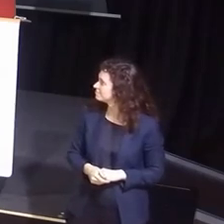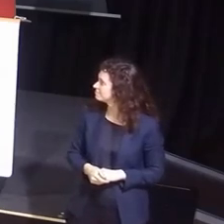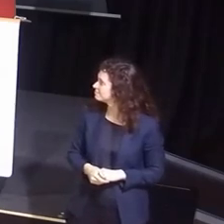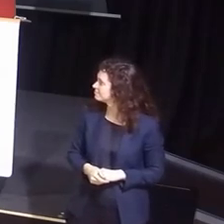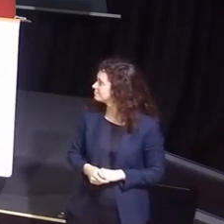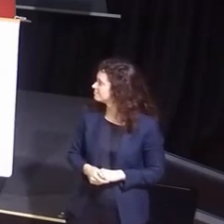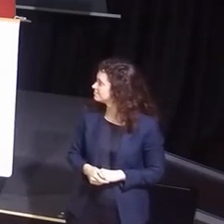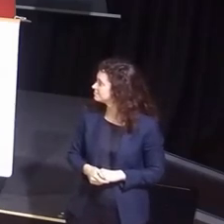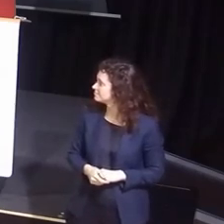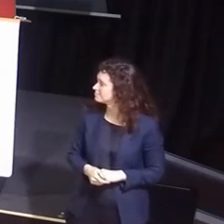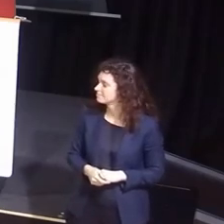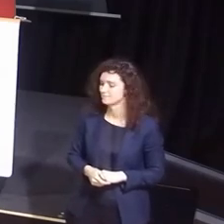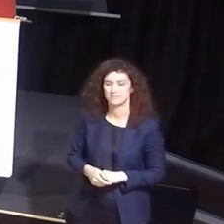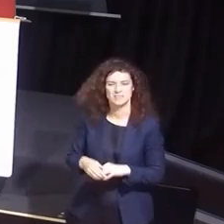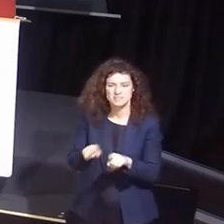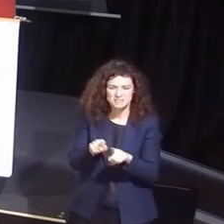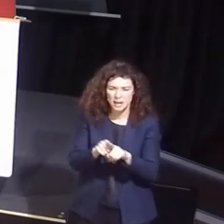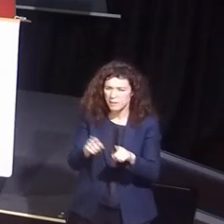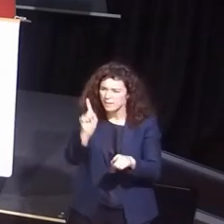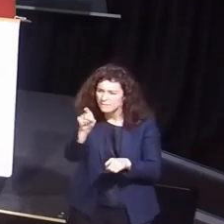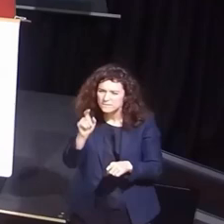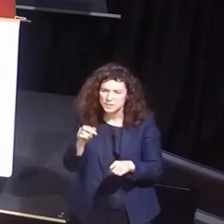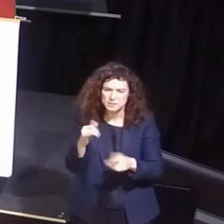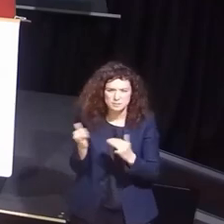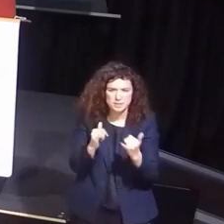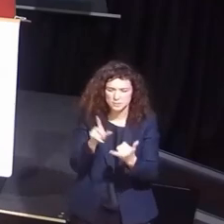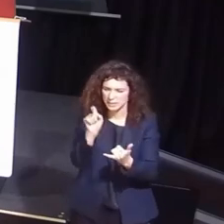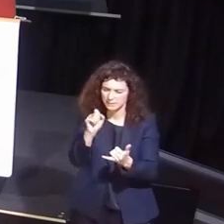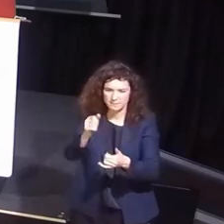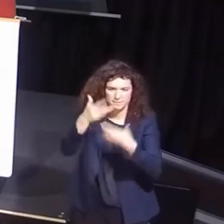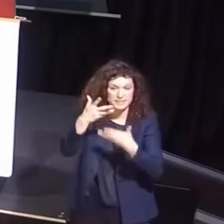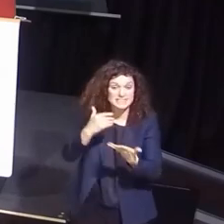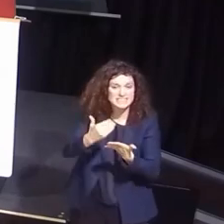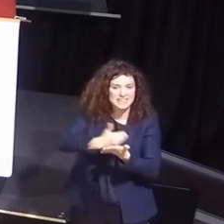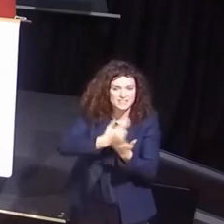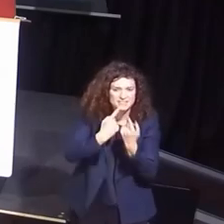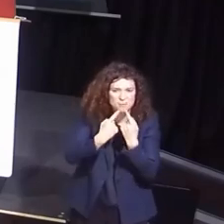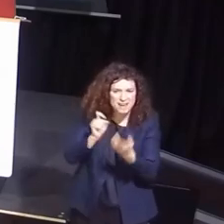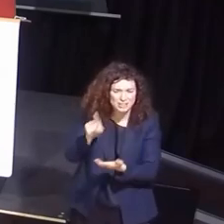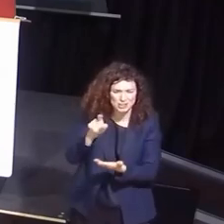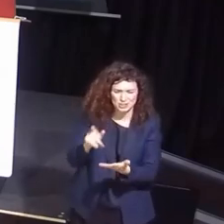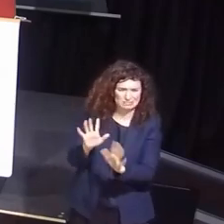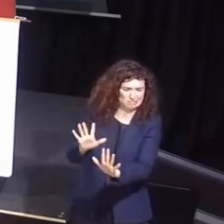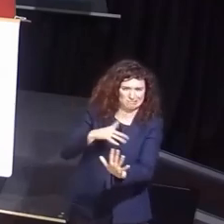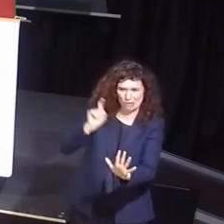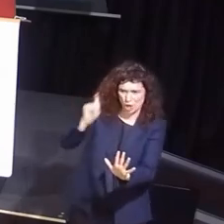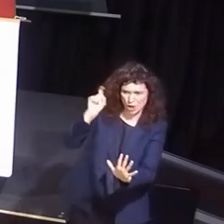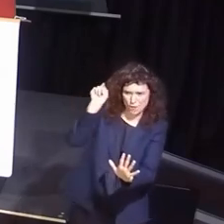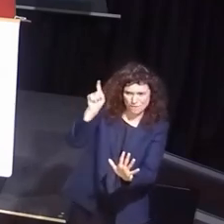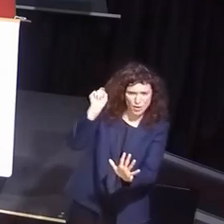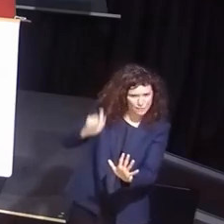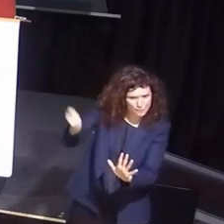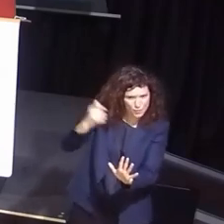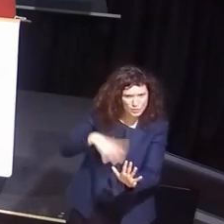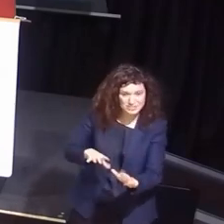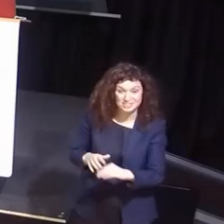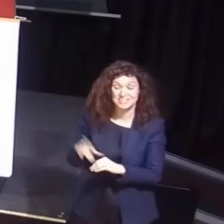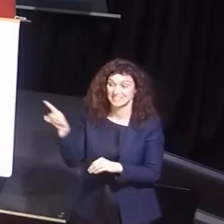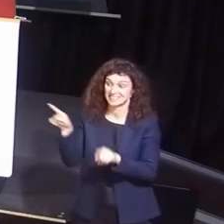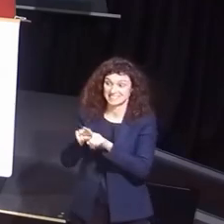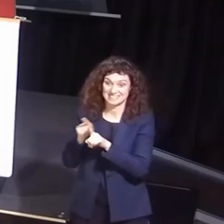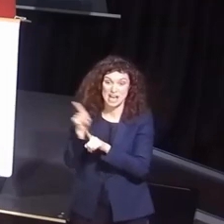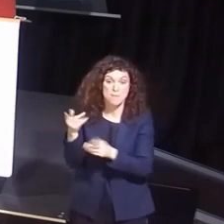like, and you mm-hmm. can't turn it off? Nope. Yeah. Sorry, carry on. Mm-hmm. Tangents. I was there too. We were across the plane from each other, but I was